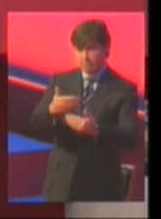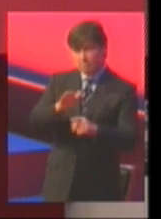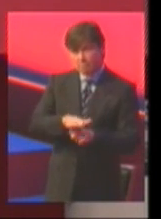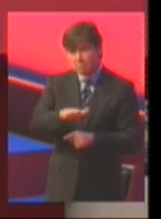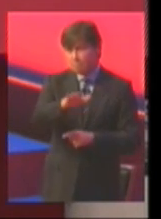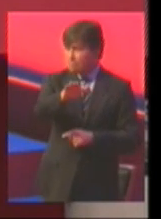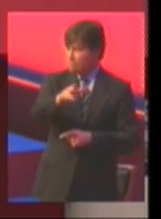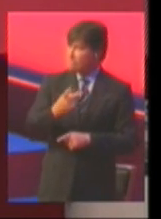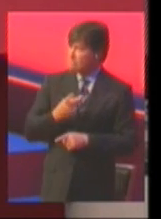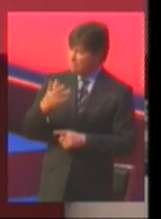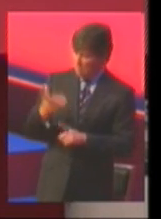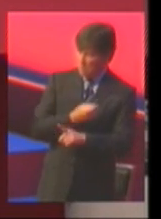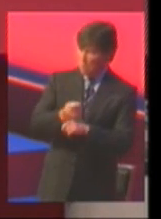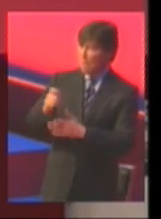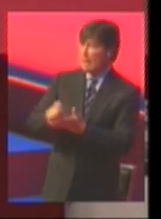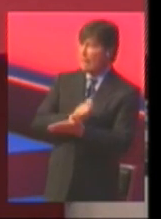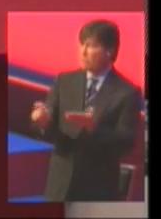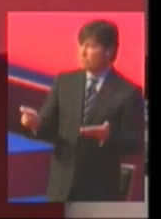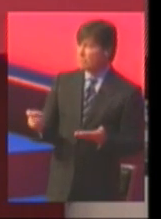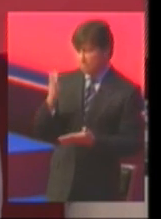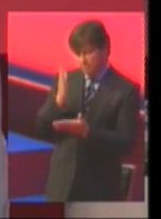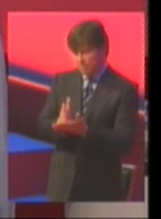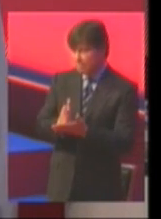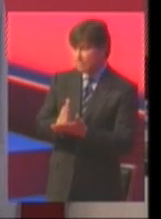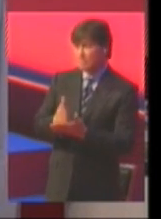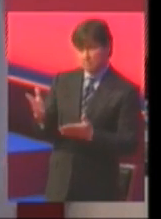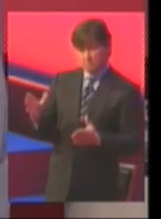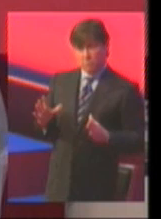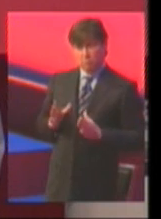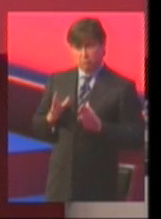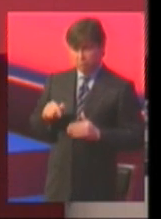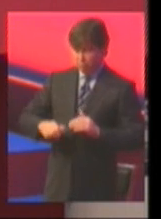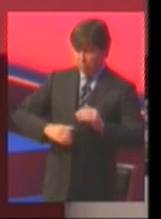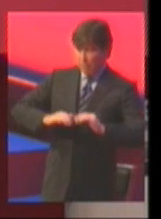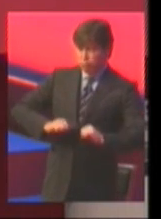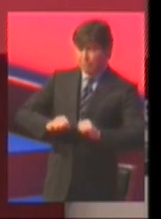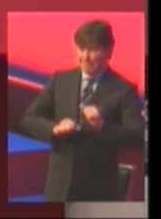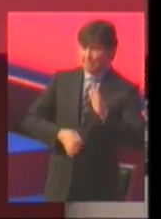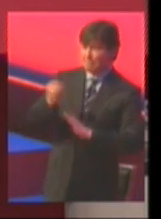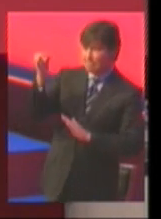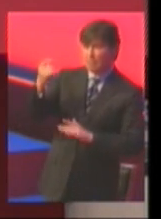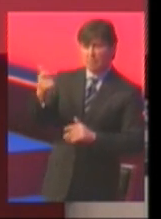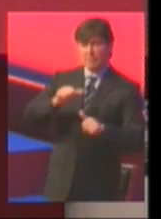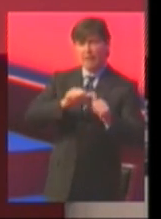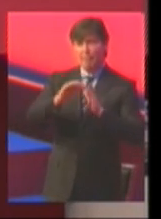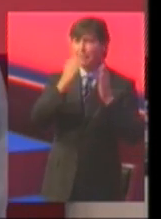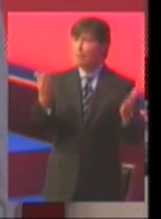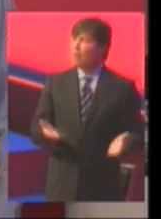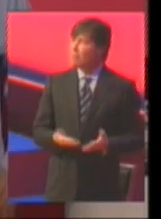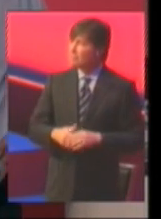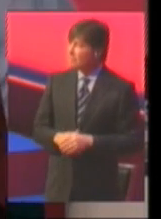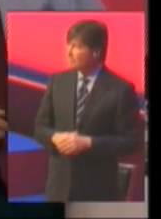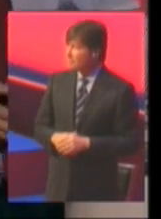months ahead, we will win this election, not just to build a better Britain, but to build a better and fairer world.